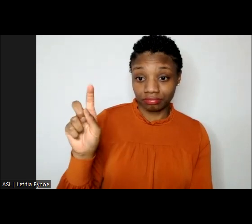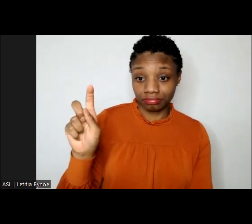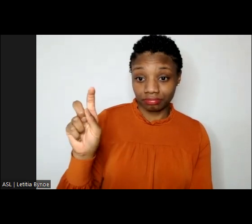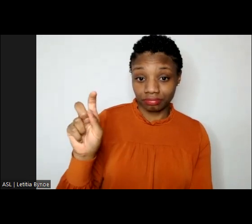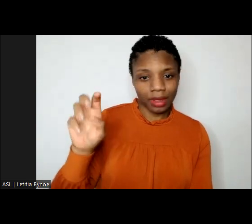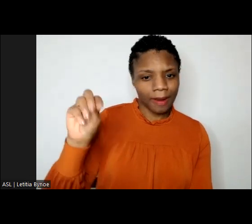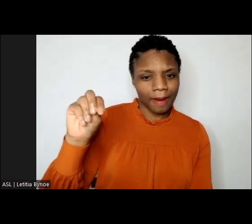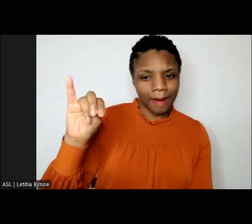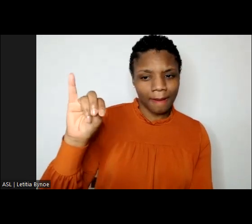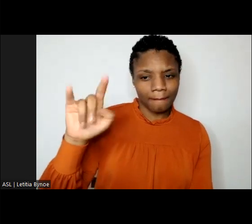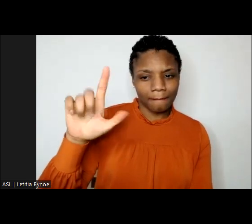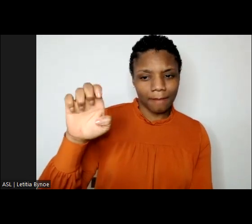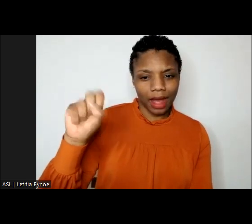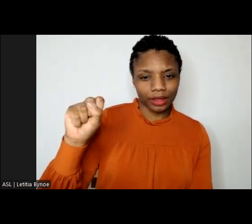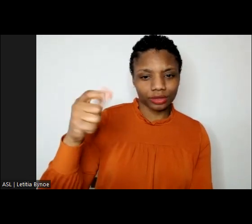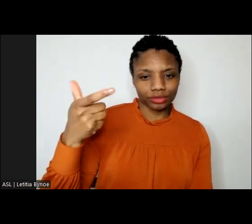Has Miles joined?